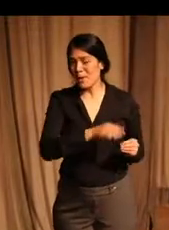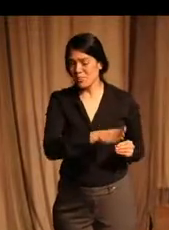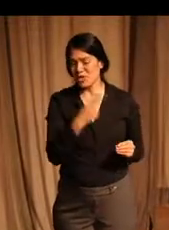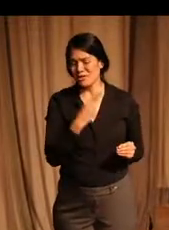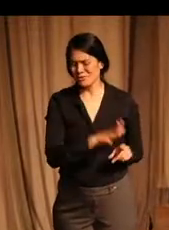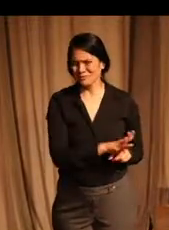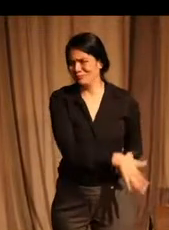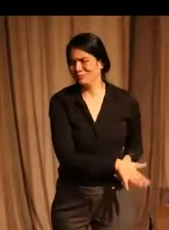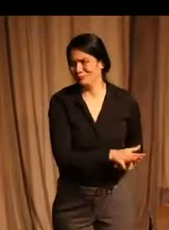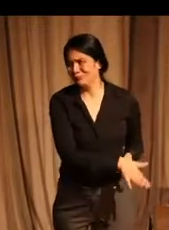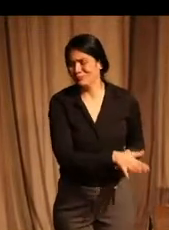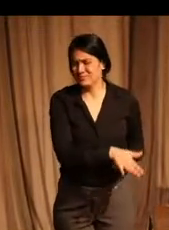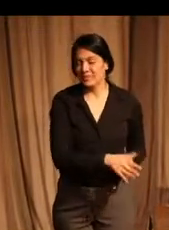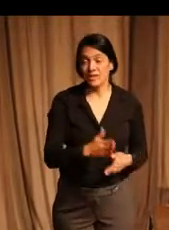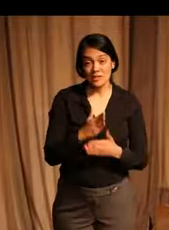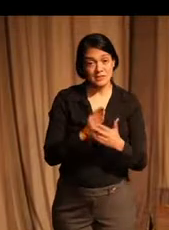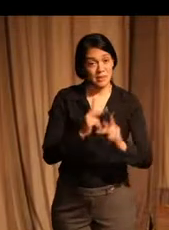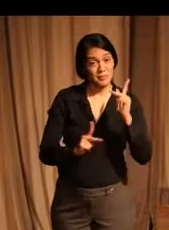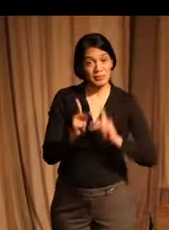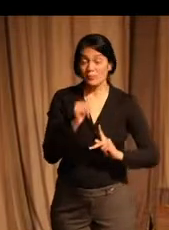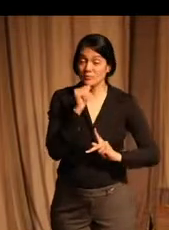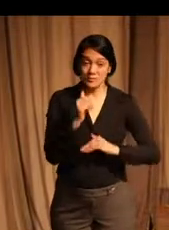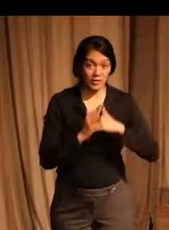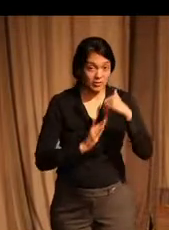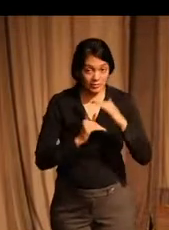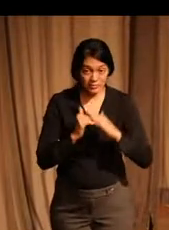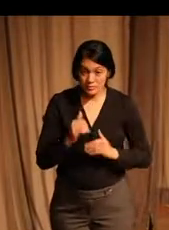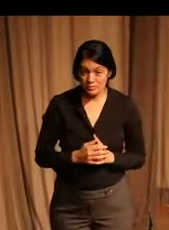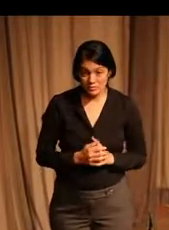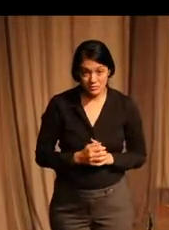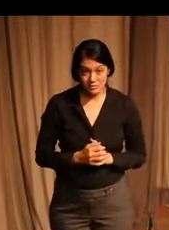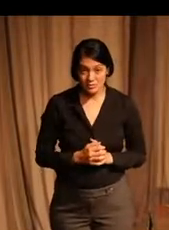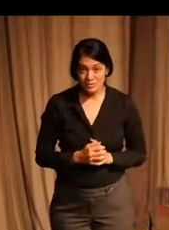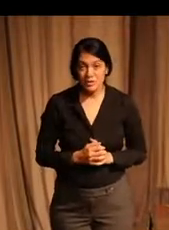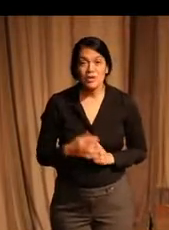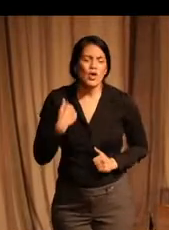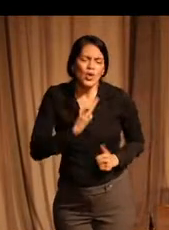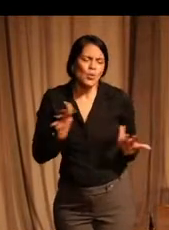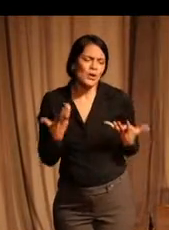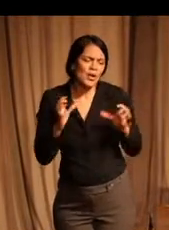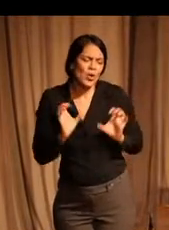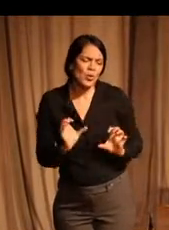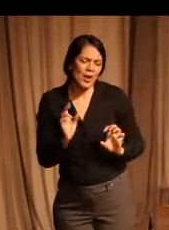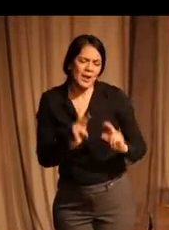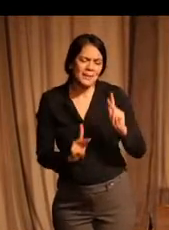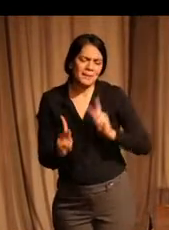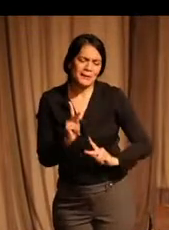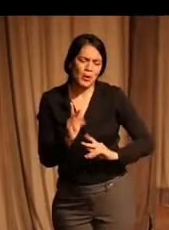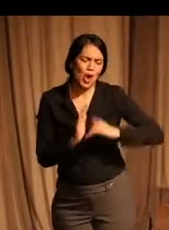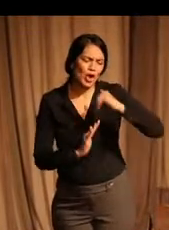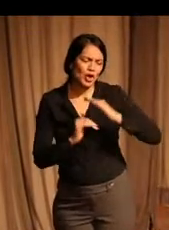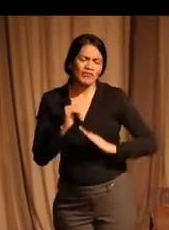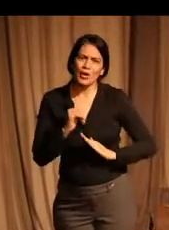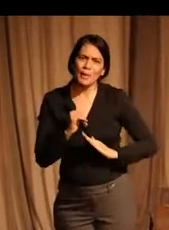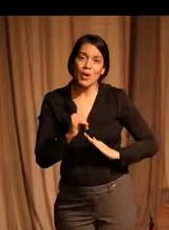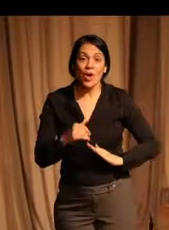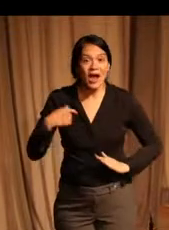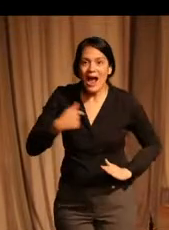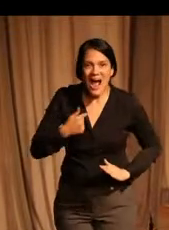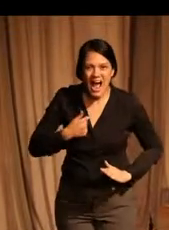some people uncomfortable. The whole thing of like, oh, we don't want to make certain people uncomfortable in the classroom by teaching these things. Let's like, do